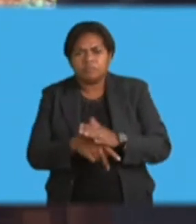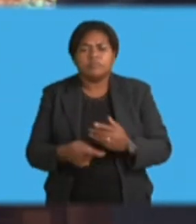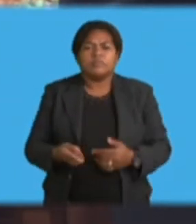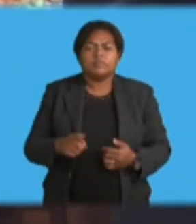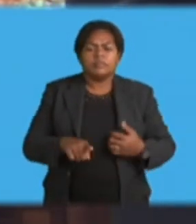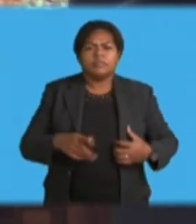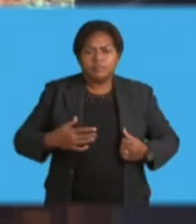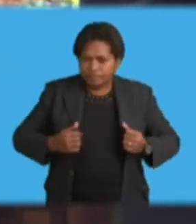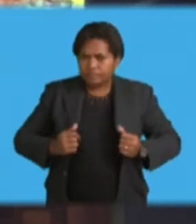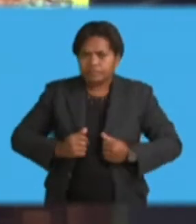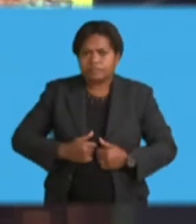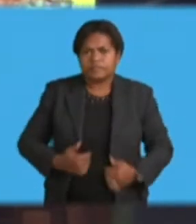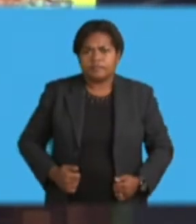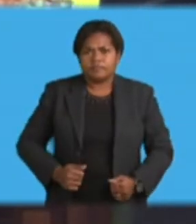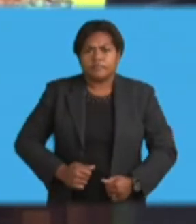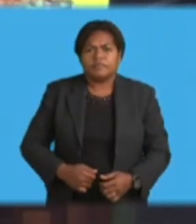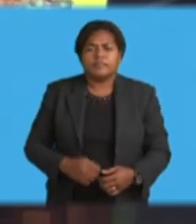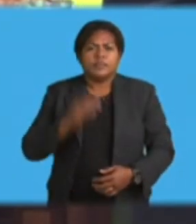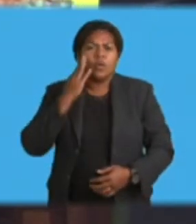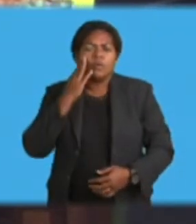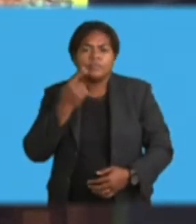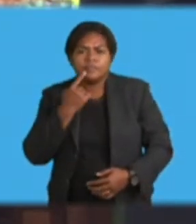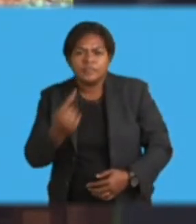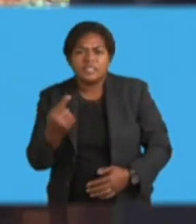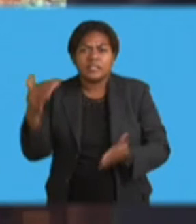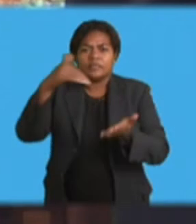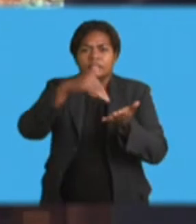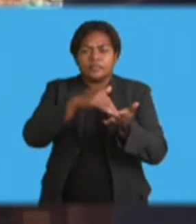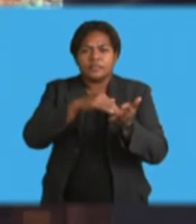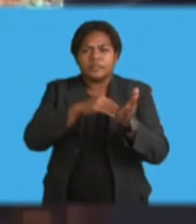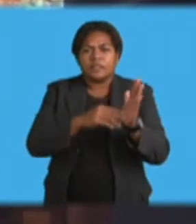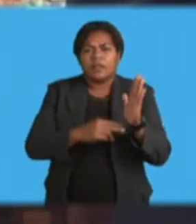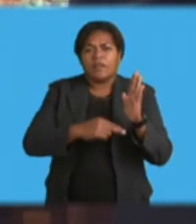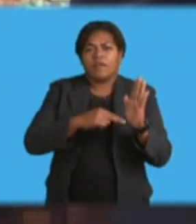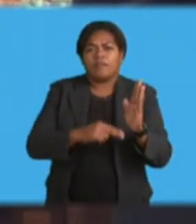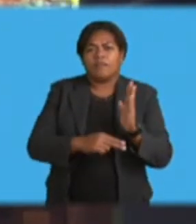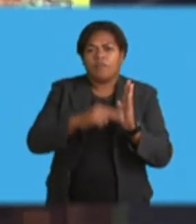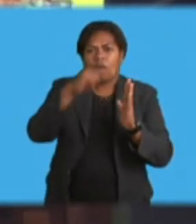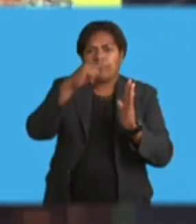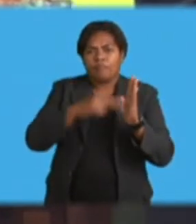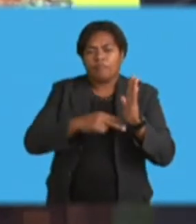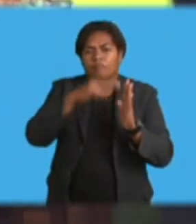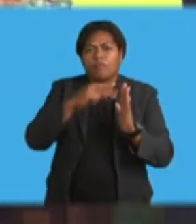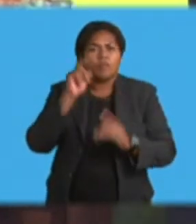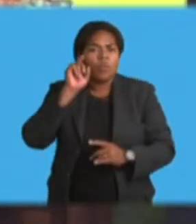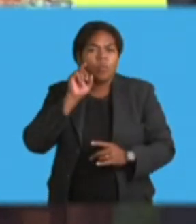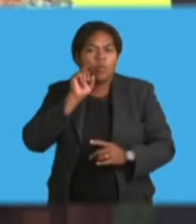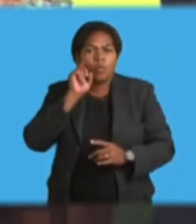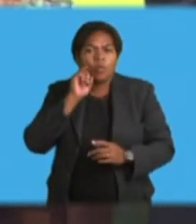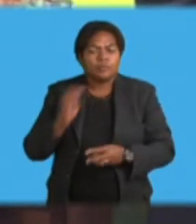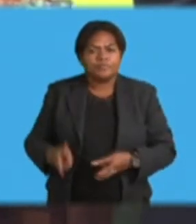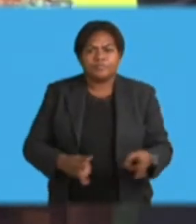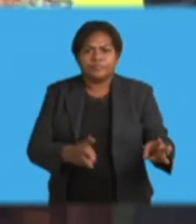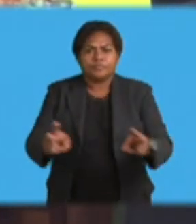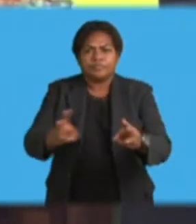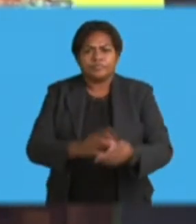is to, when there is an additional volume of water coming down the waterway, these dams will retain that water